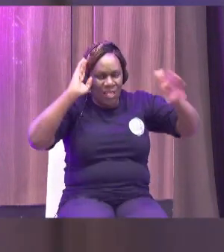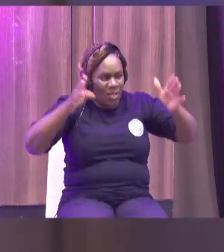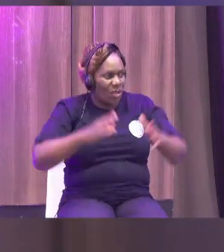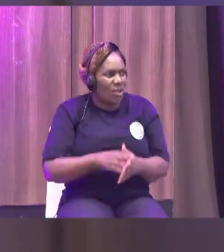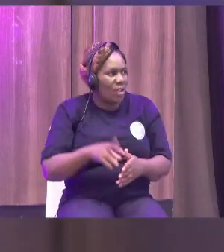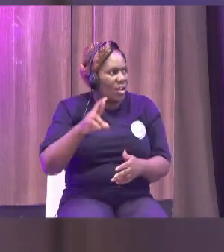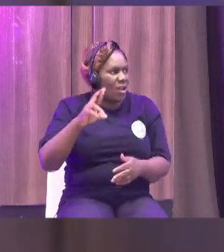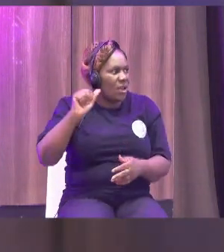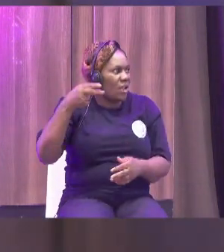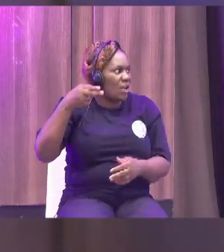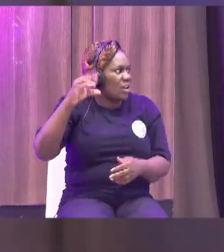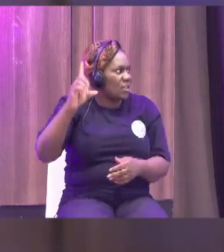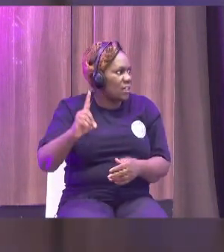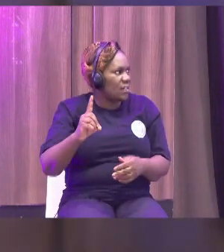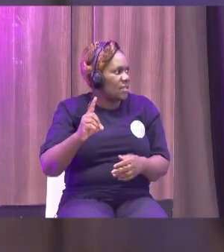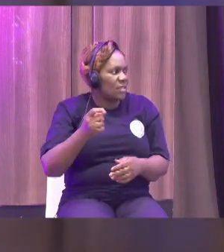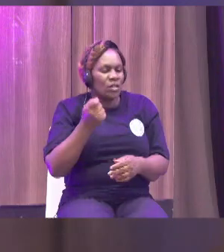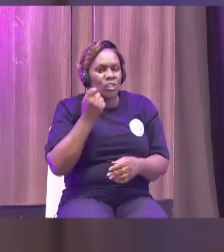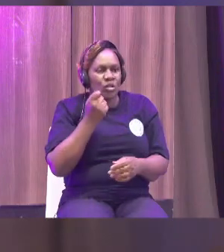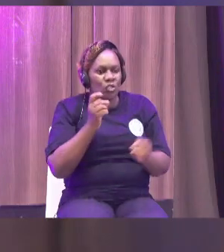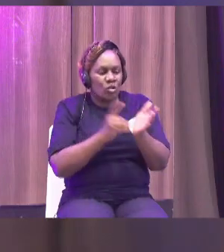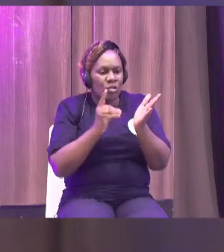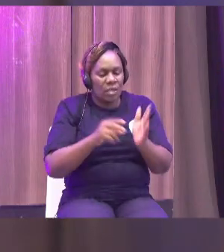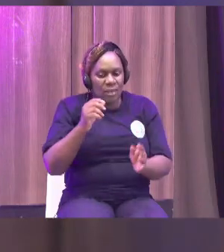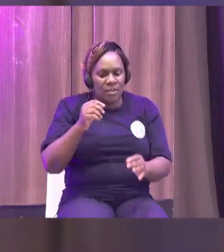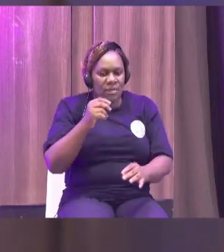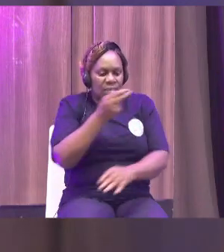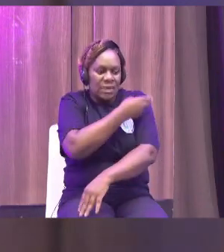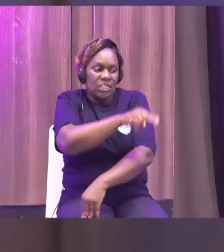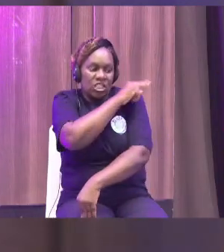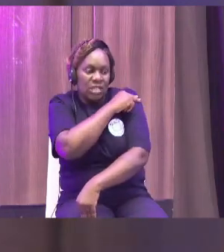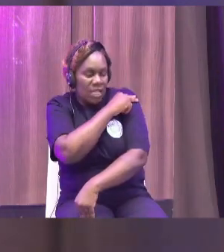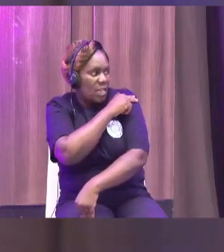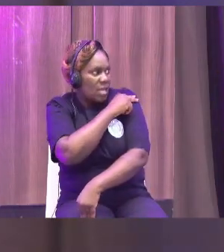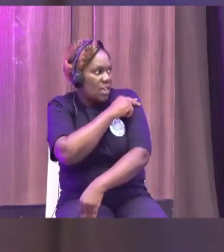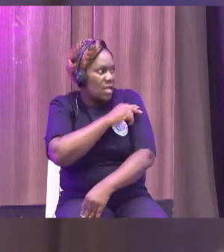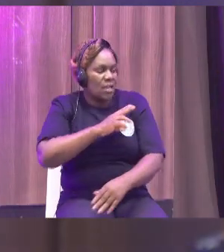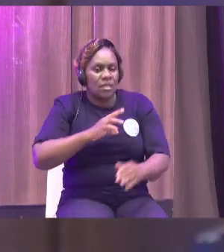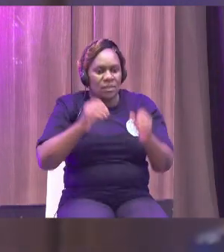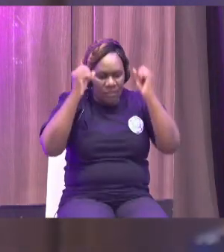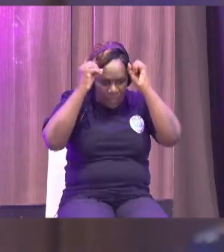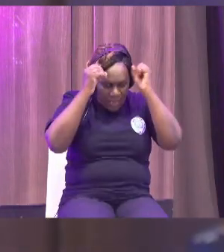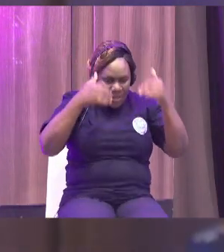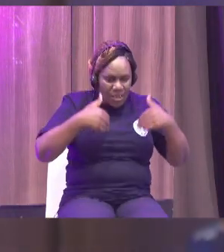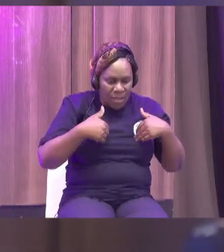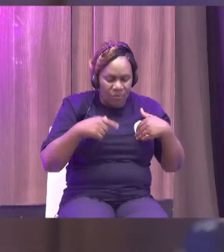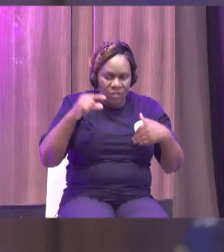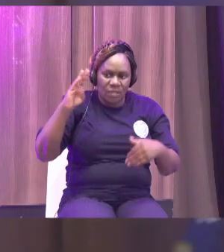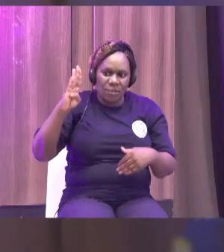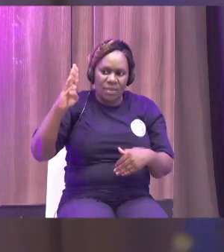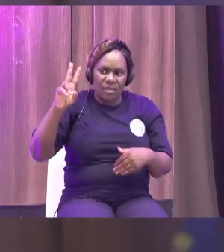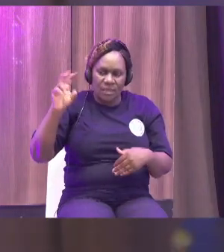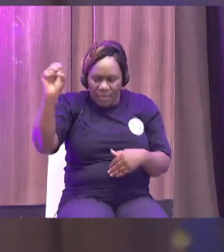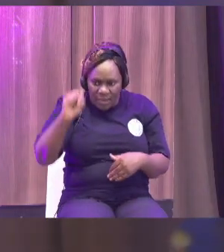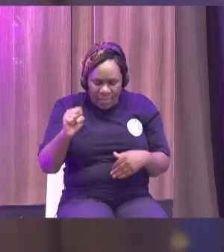is Rashidat Yusuf. I'm a pharmacy researcher from Nigeria, and I'm presenting a study on GBS awareness